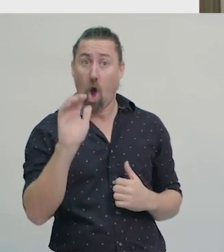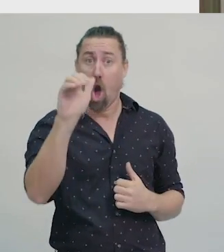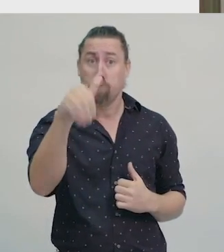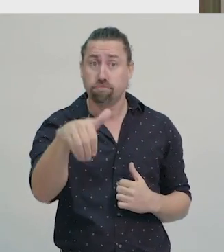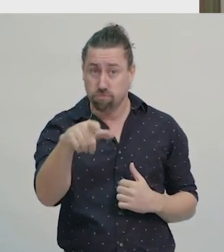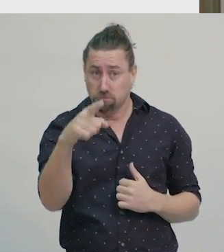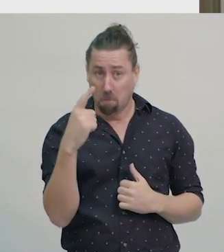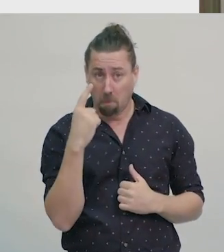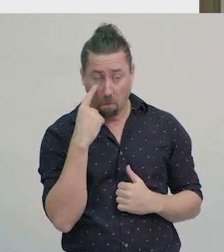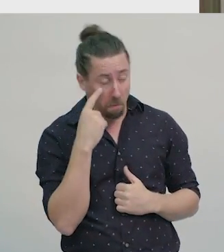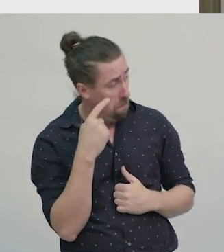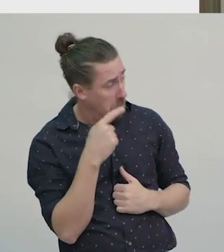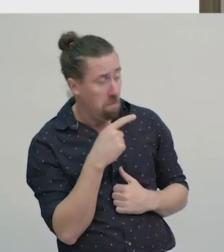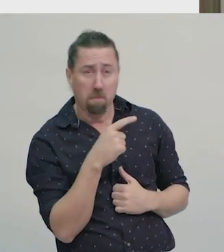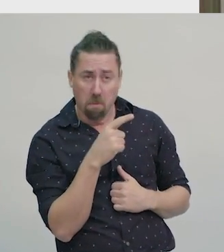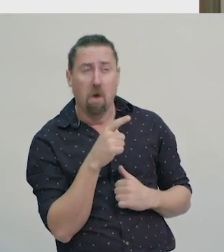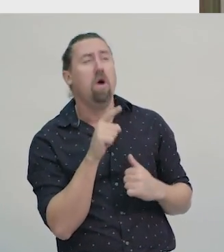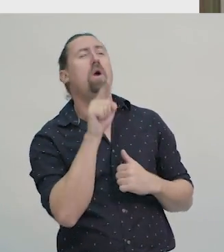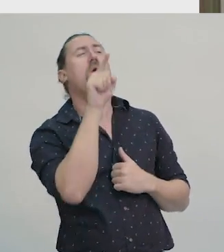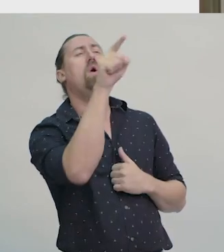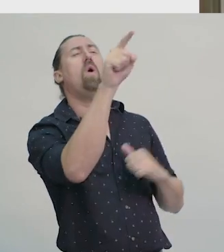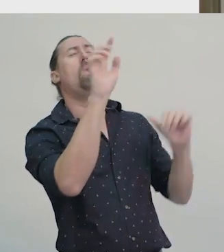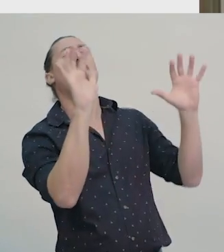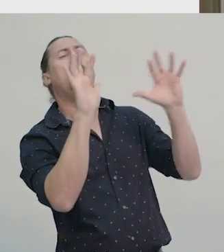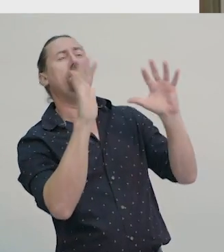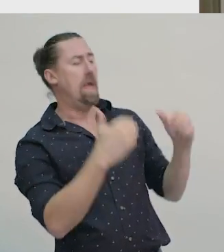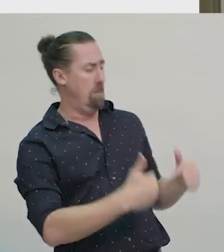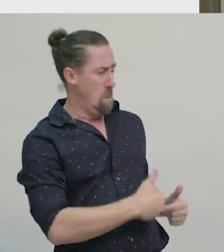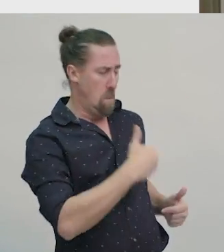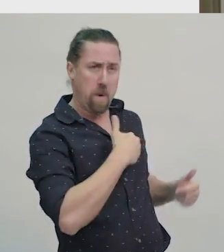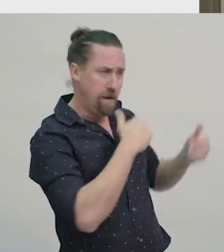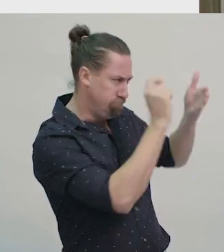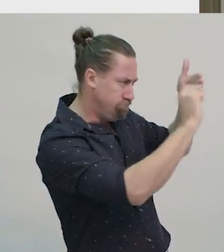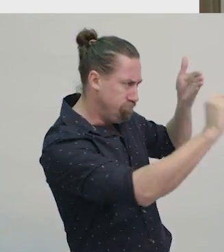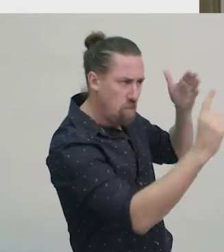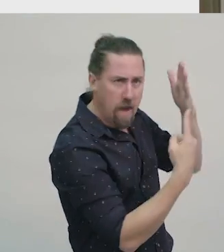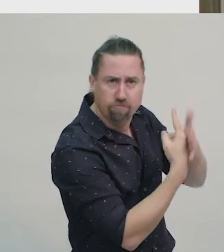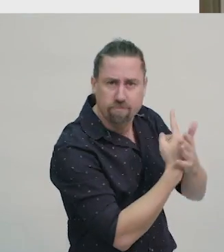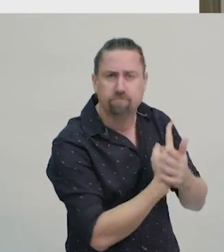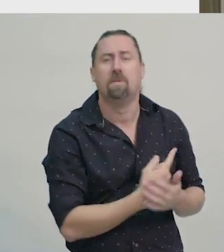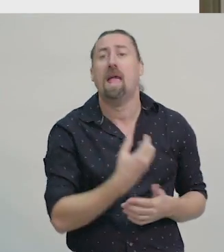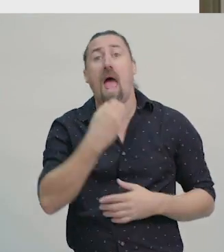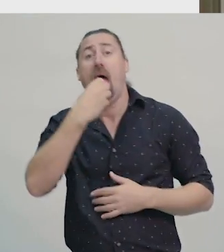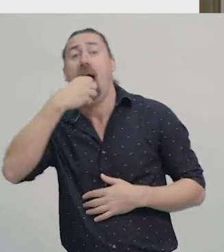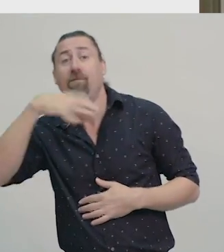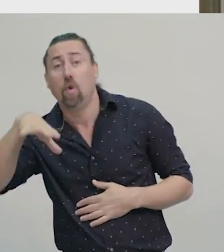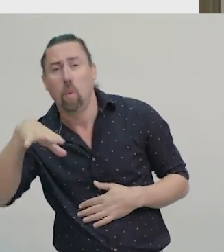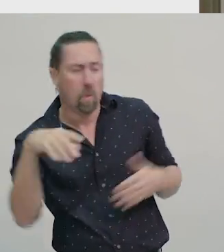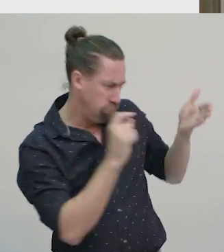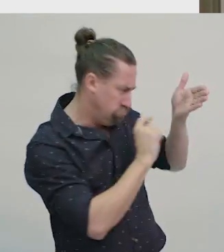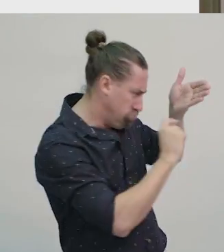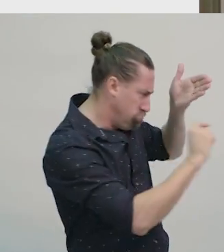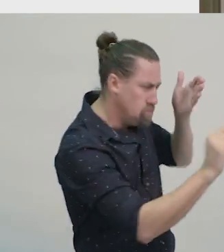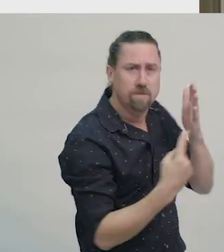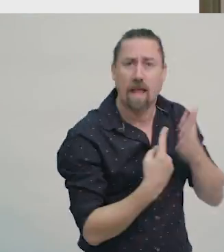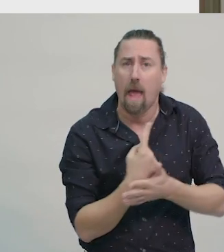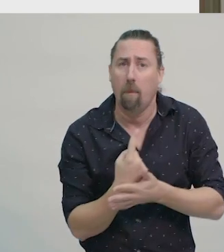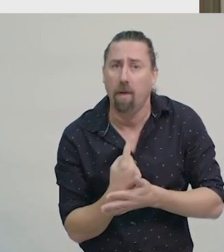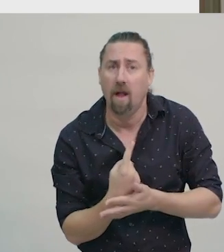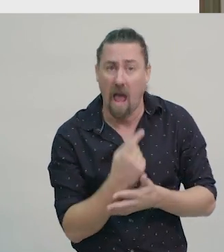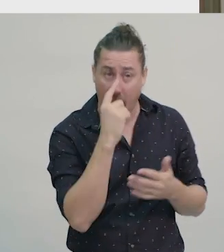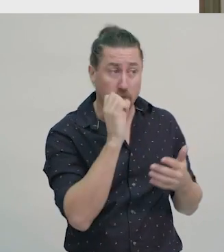up of small droplets of water suspended in the air. The droplets linger because they are light enough to stay